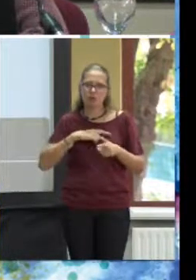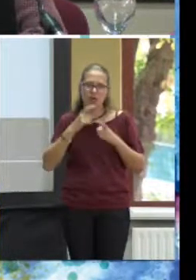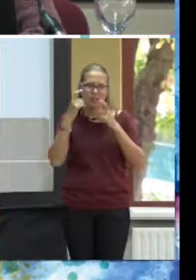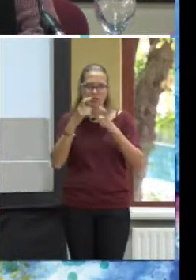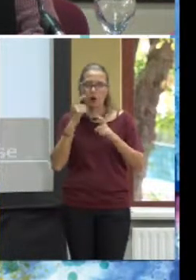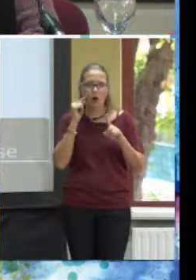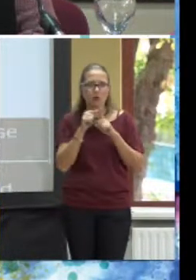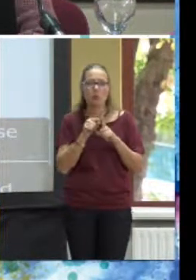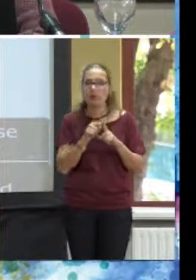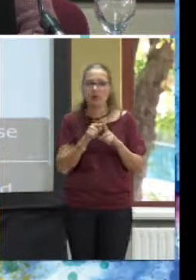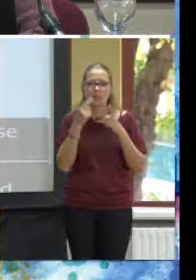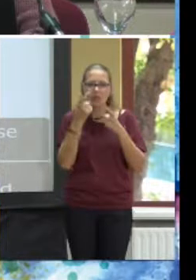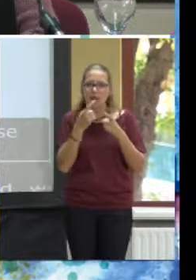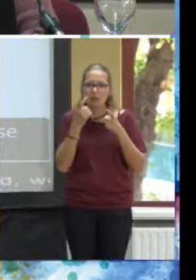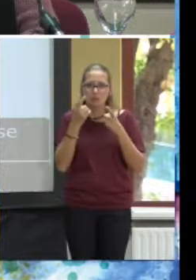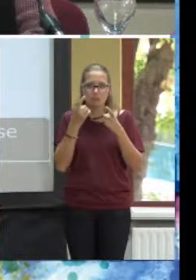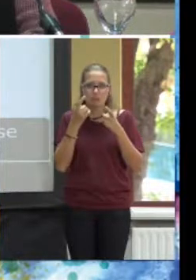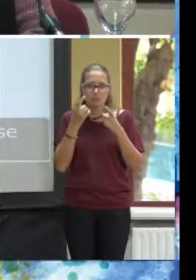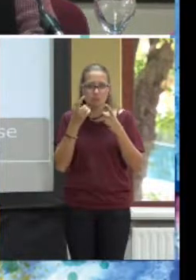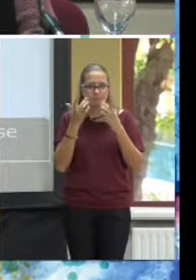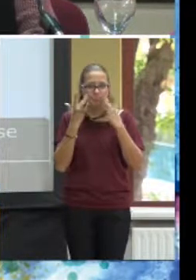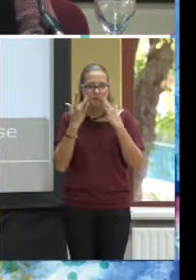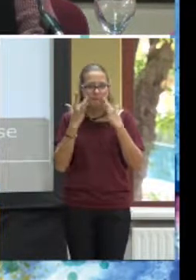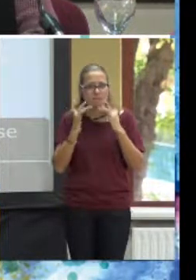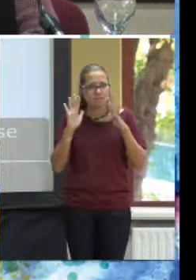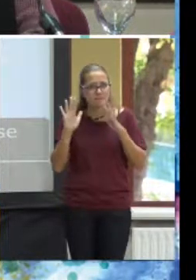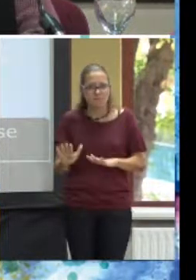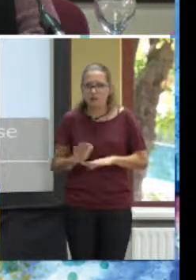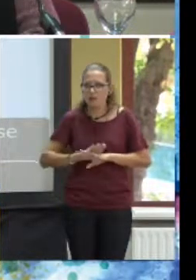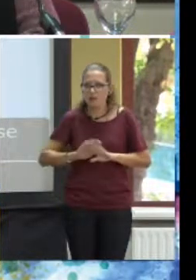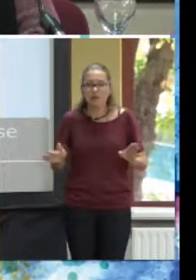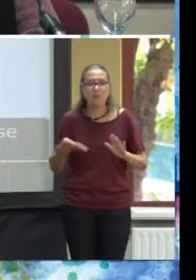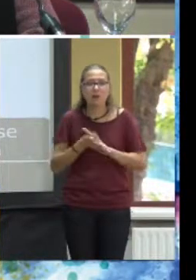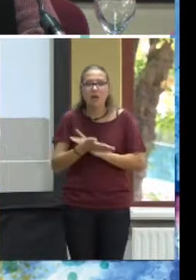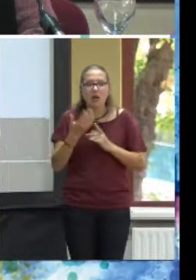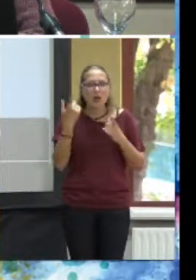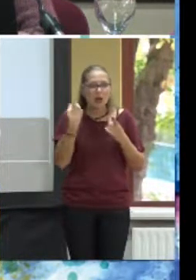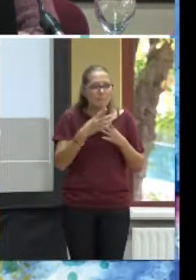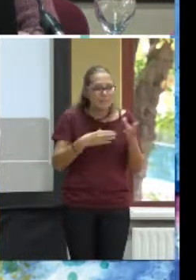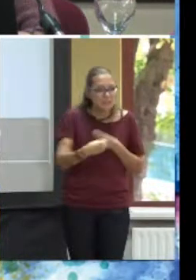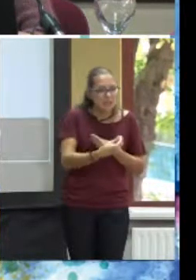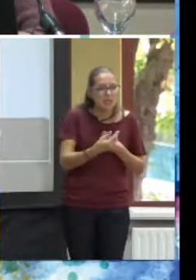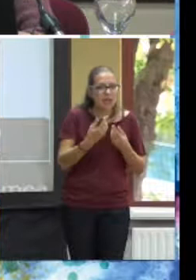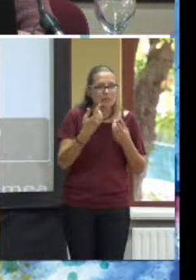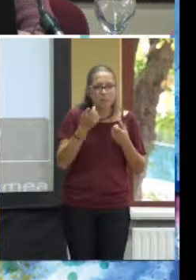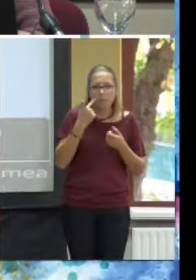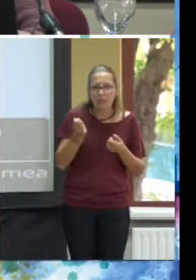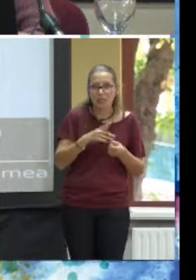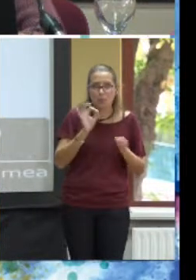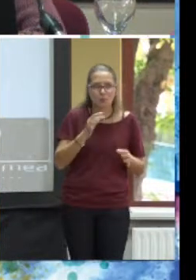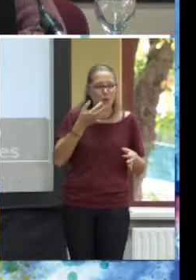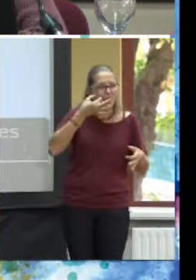greatest fidelity. I mean, we wanted for them to be built with similar materials to the originals. In